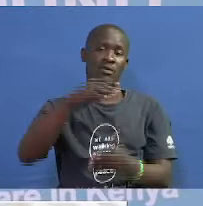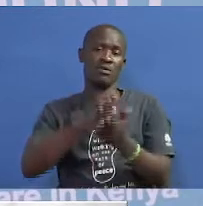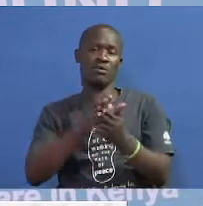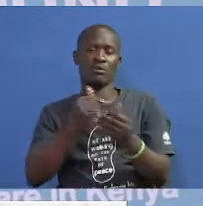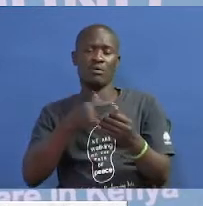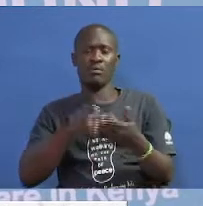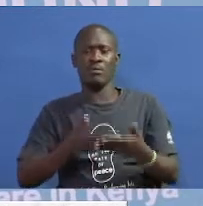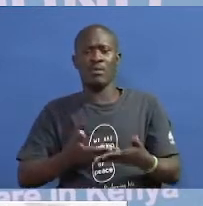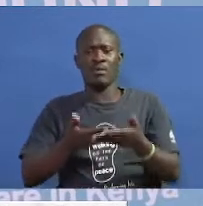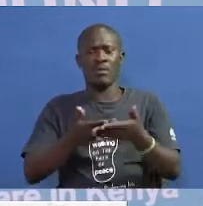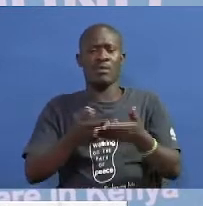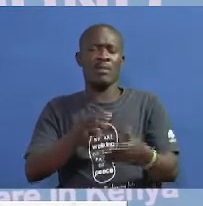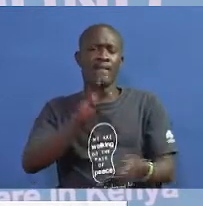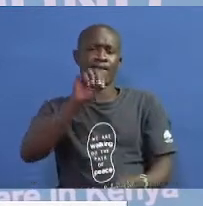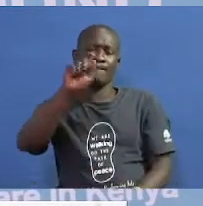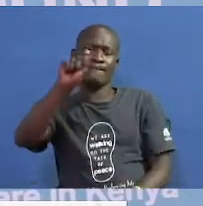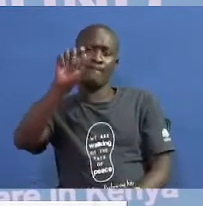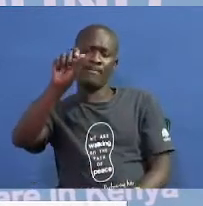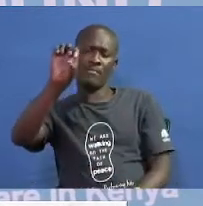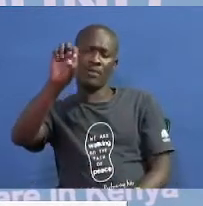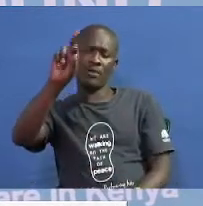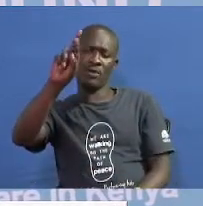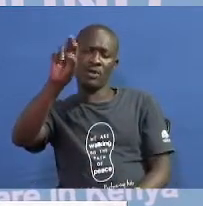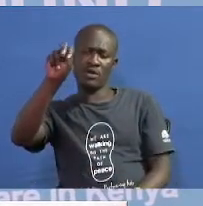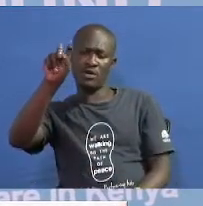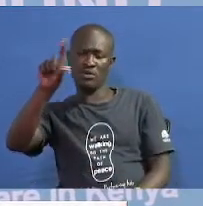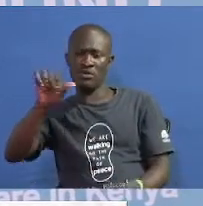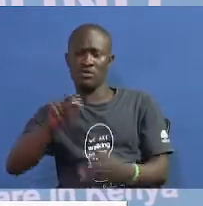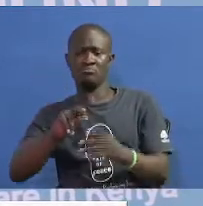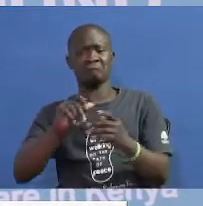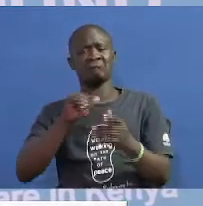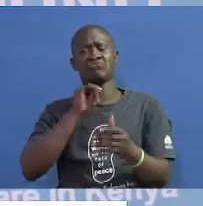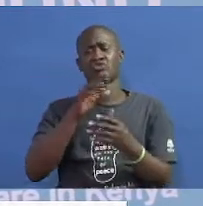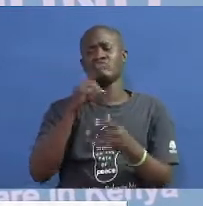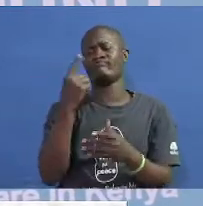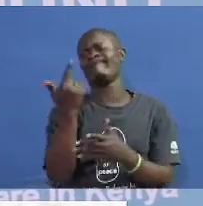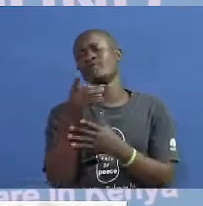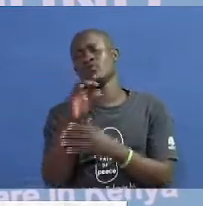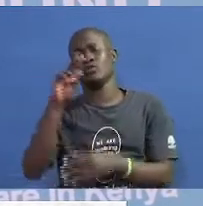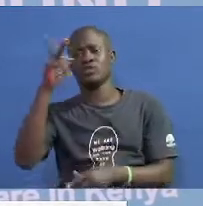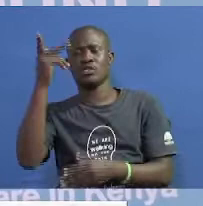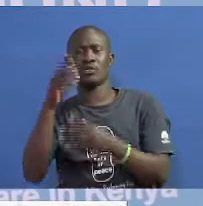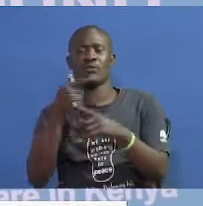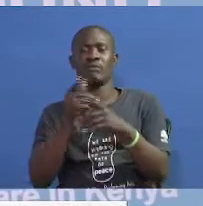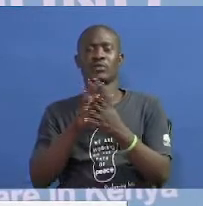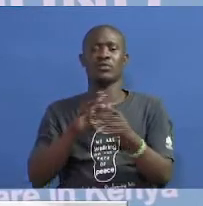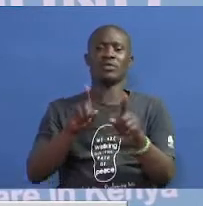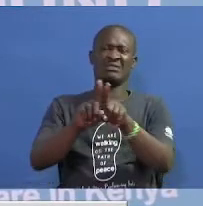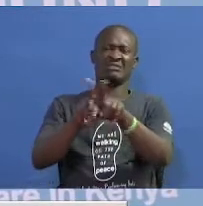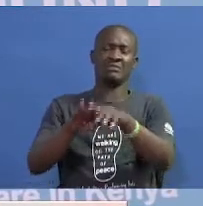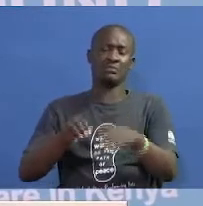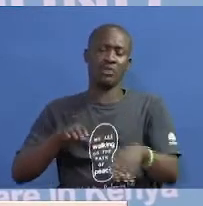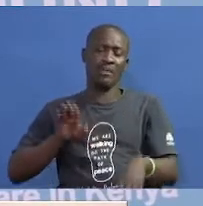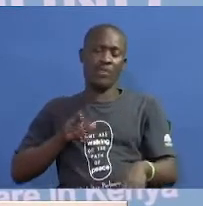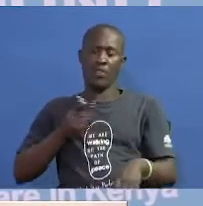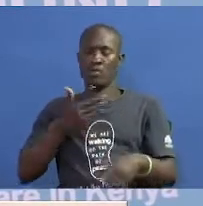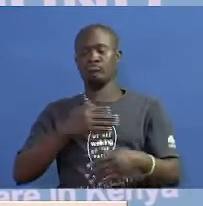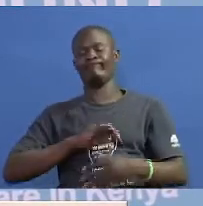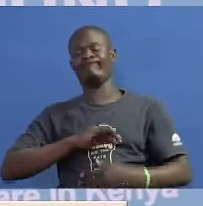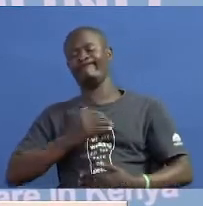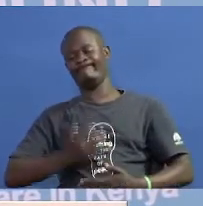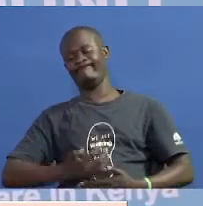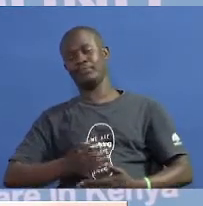to upscale maternal healthcare delivery to not only Kenyans but expectant mothers globally.